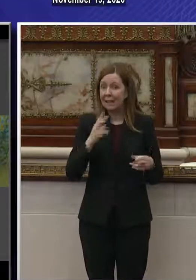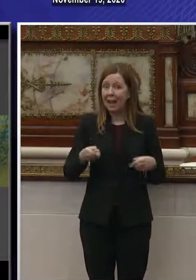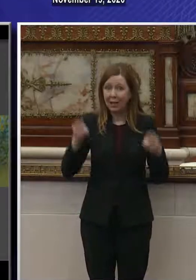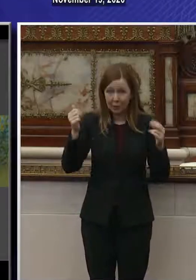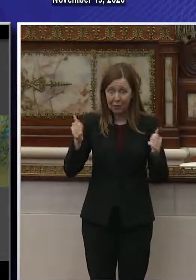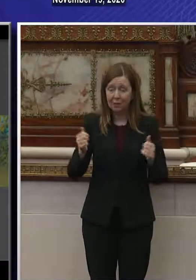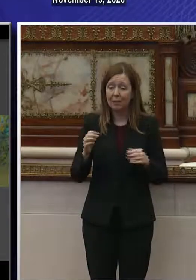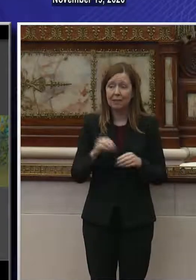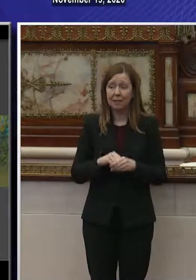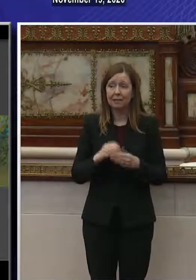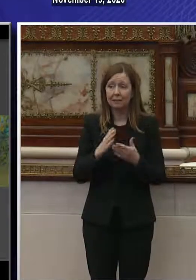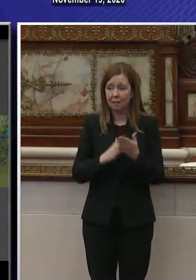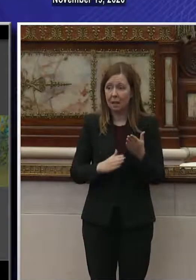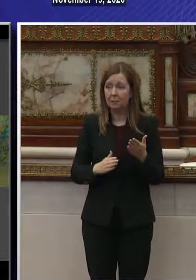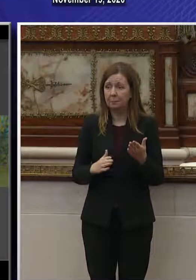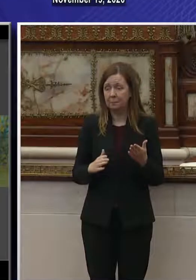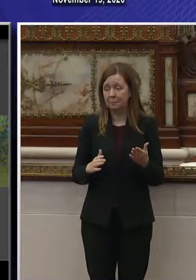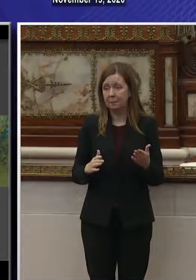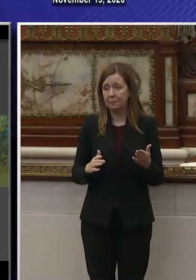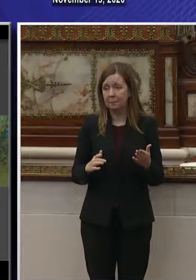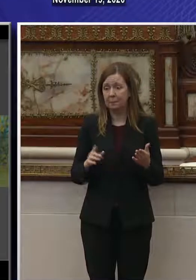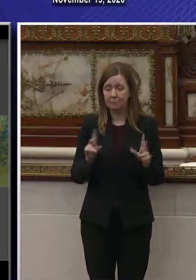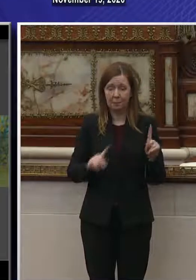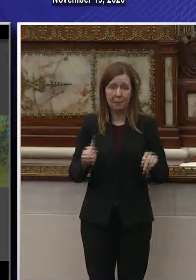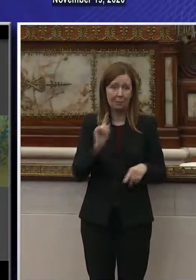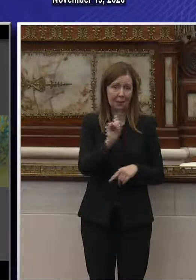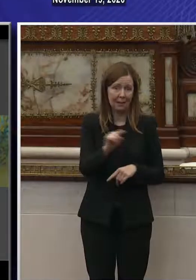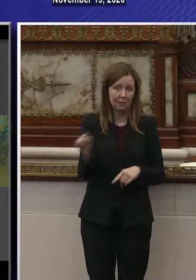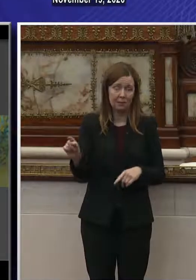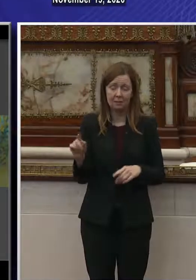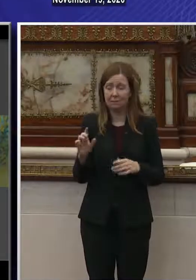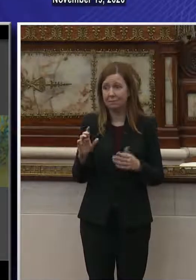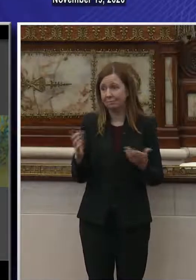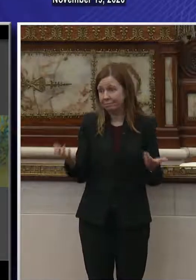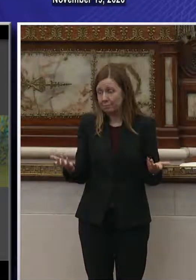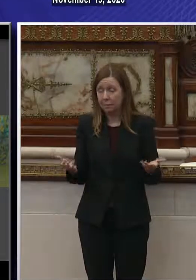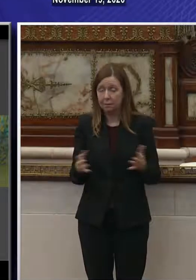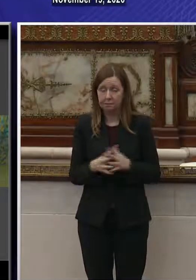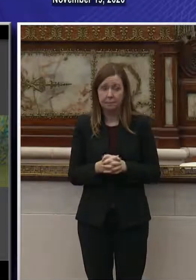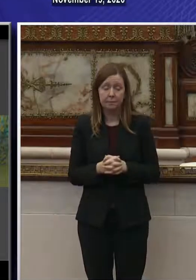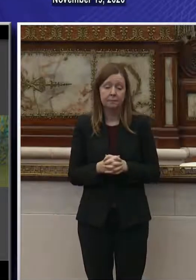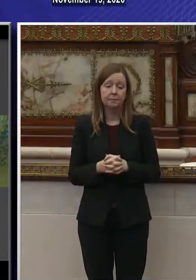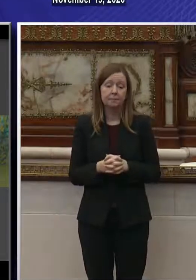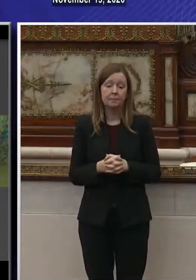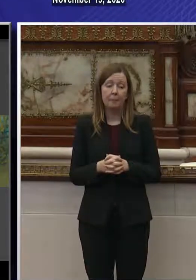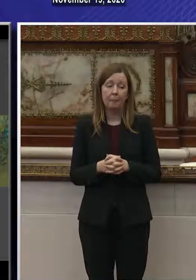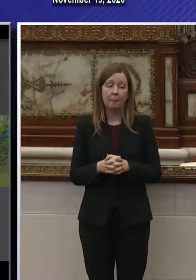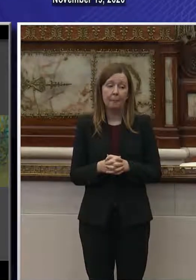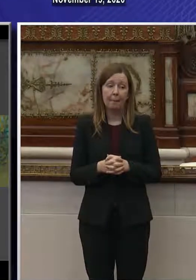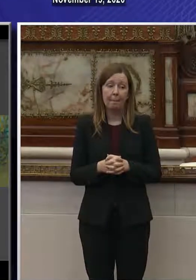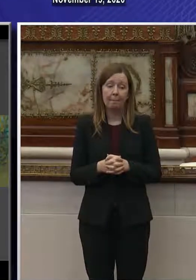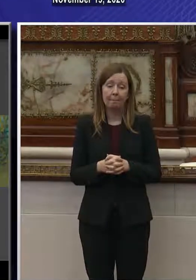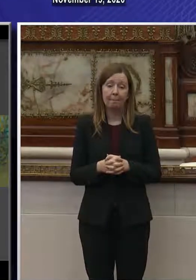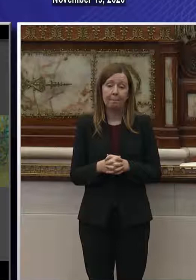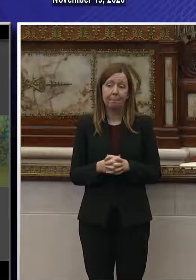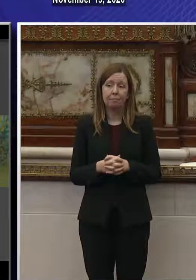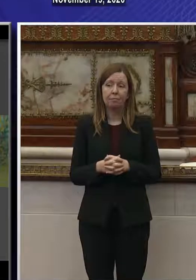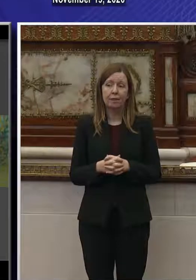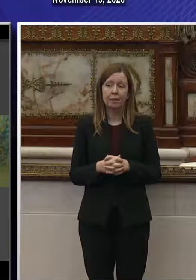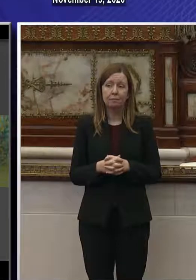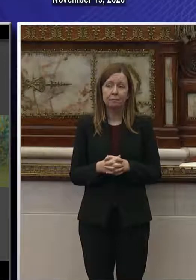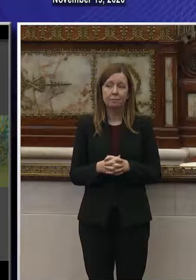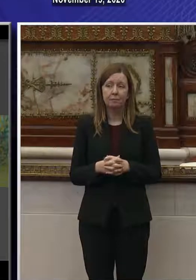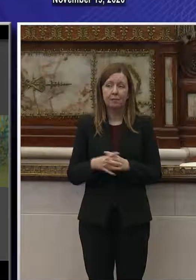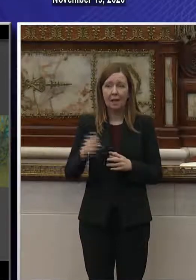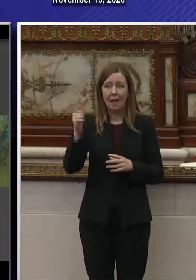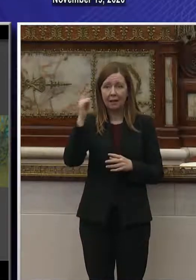higher in some populations, Council Member Gim. So I think that